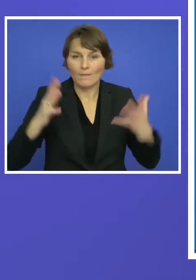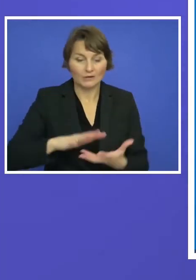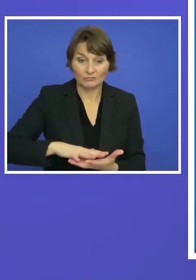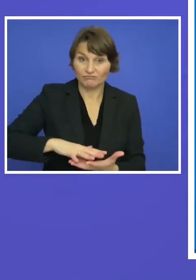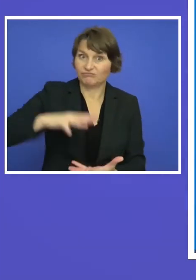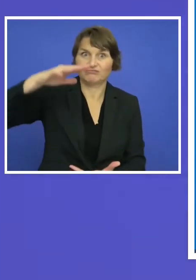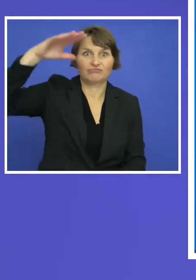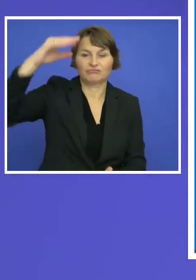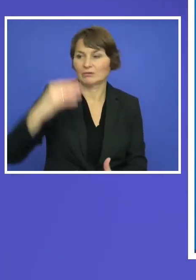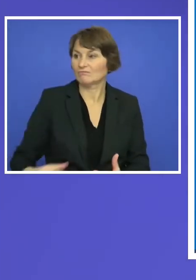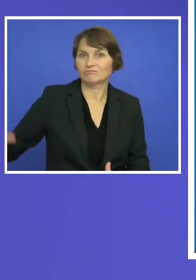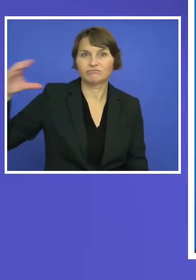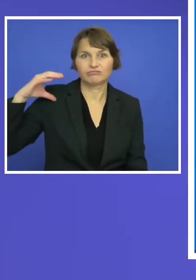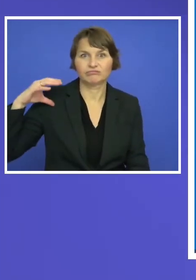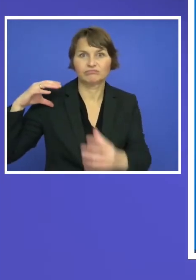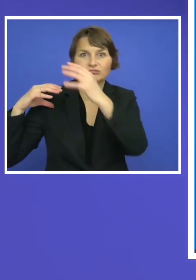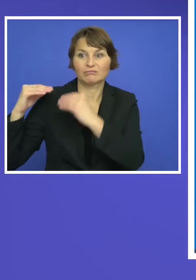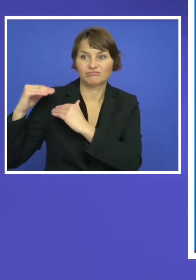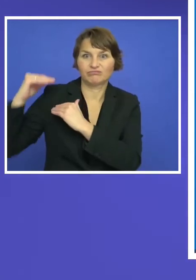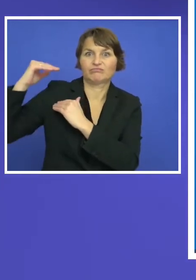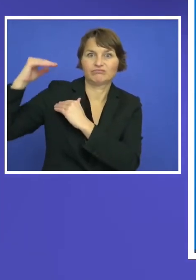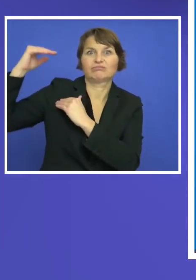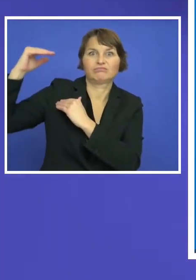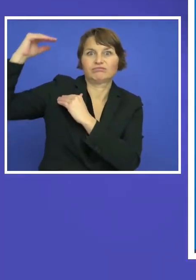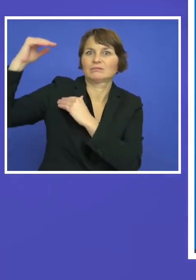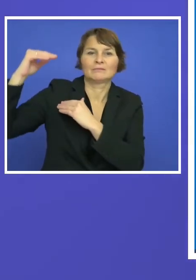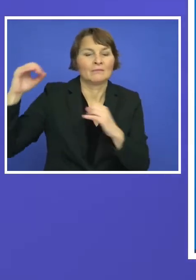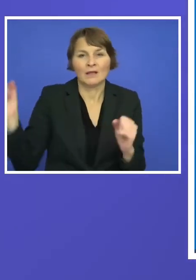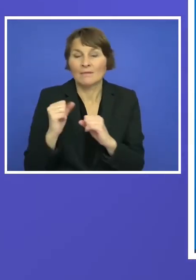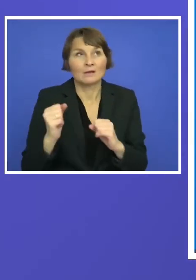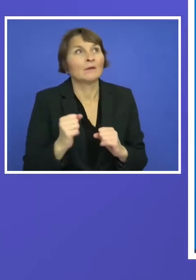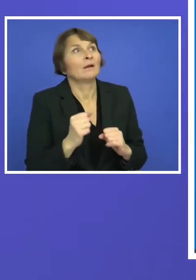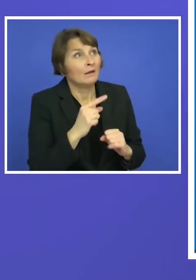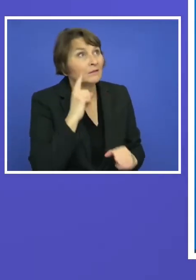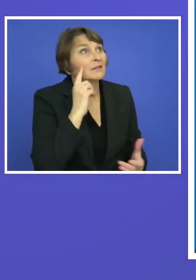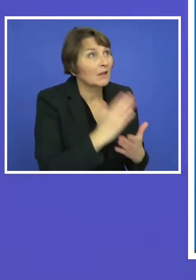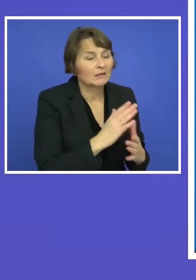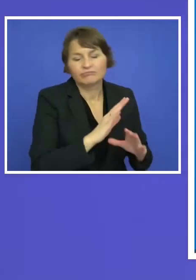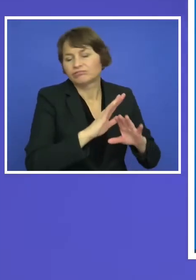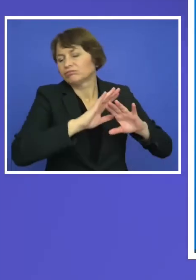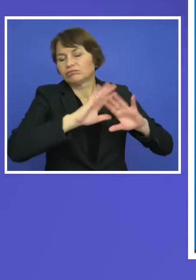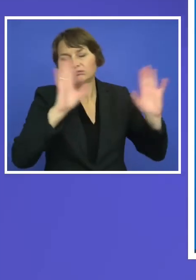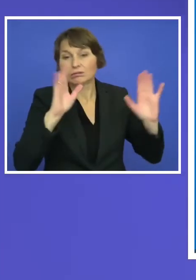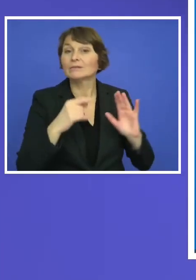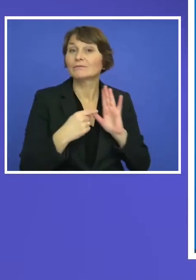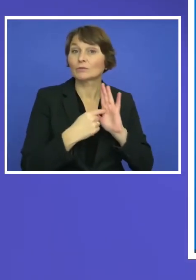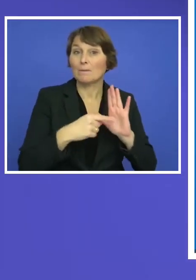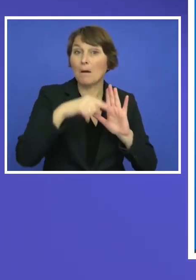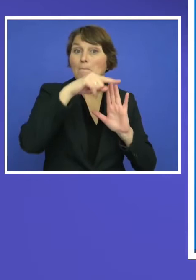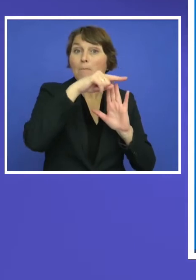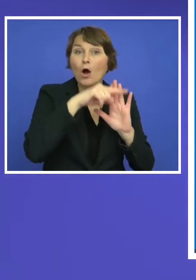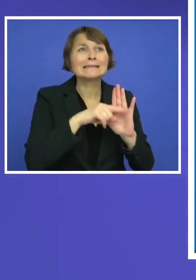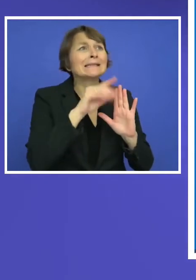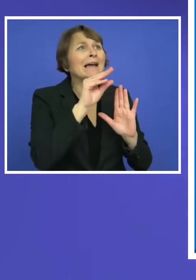and at home. And it's not like the participatory process, for example, in policy design or in HR